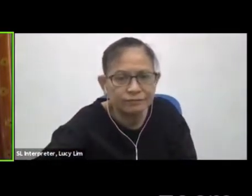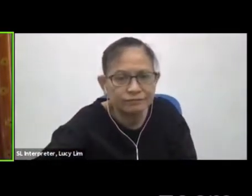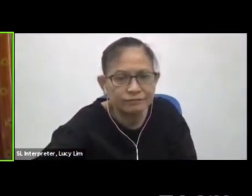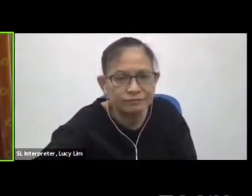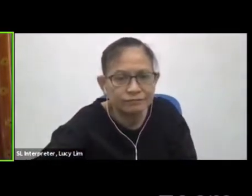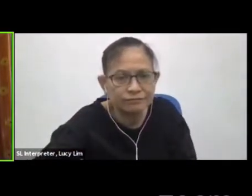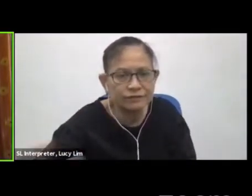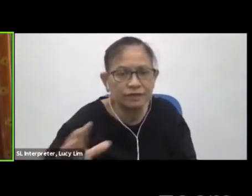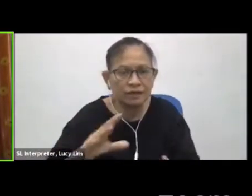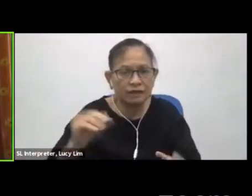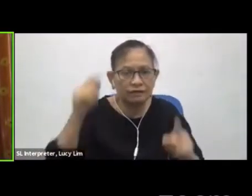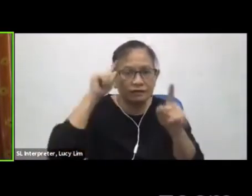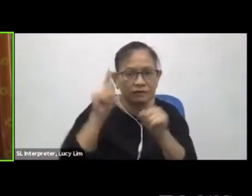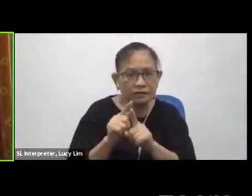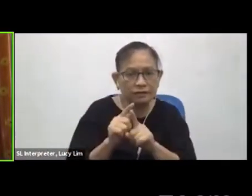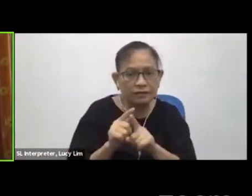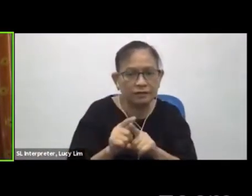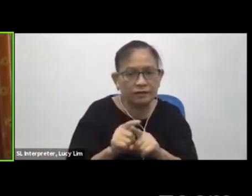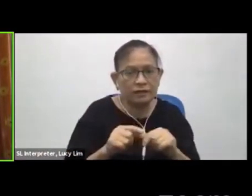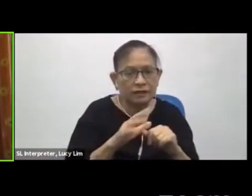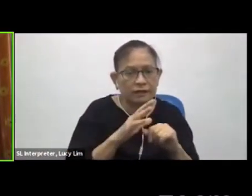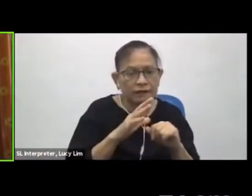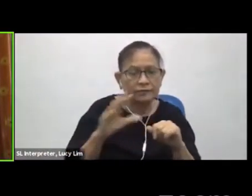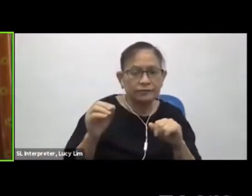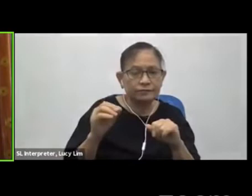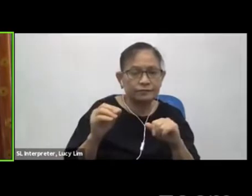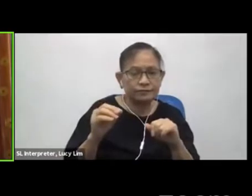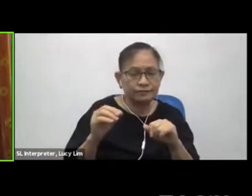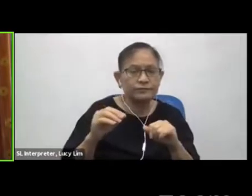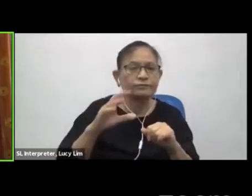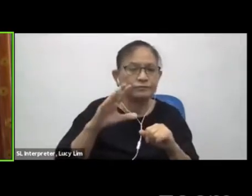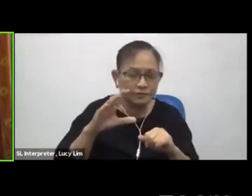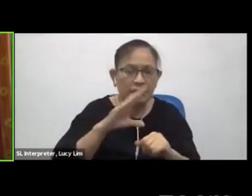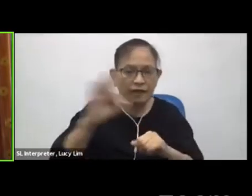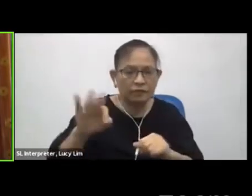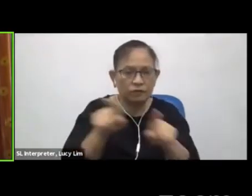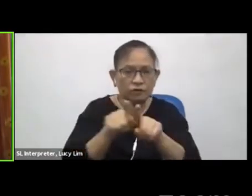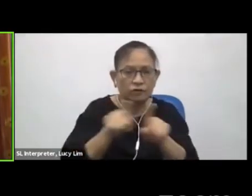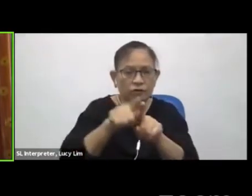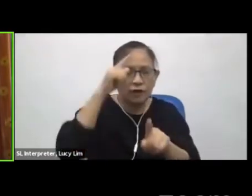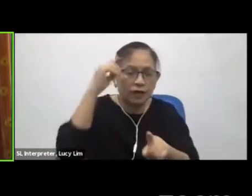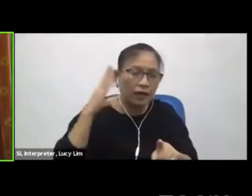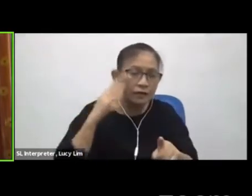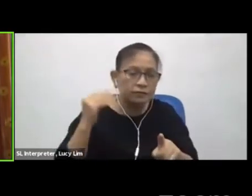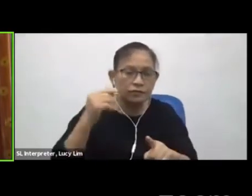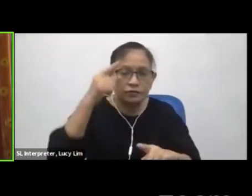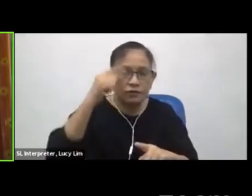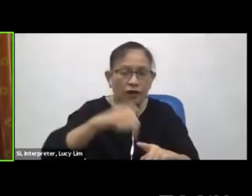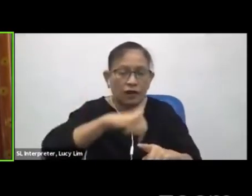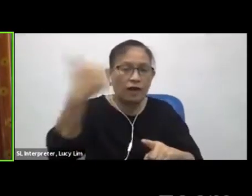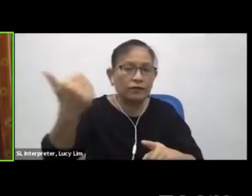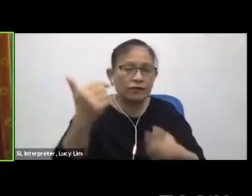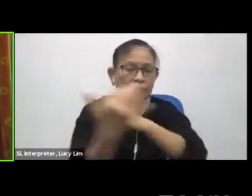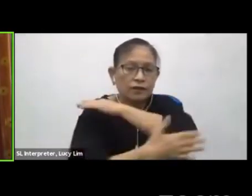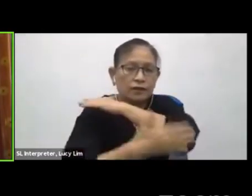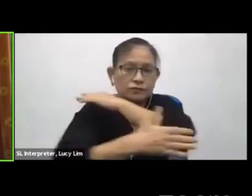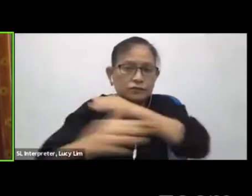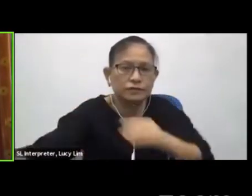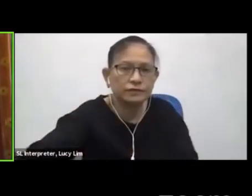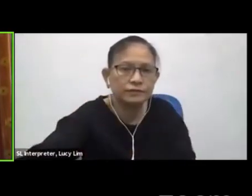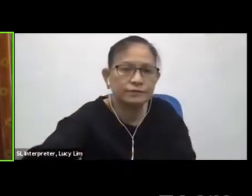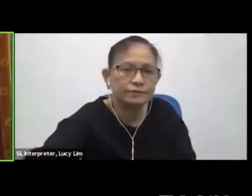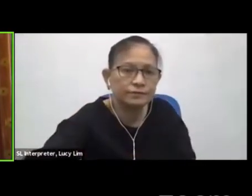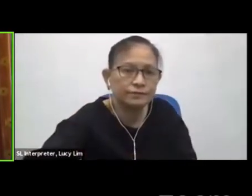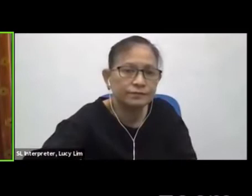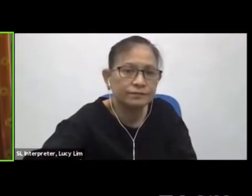the situation would be more or less the same in other countries as well. So I think that has been a very good summing up of how